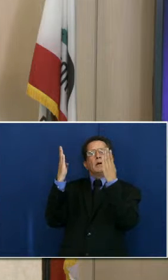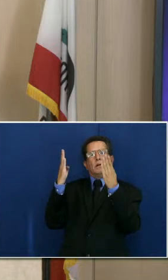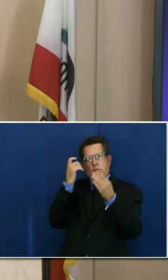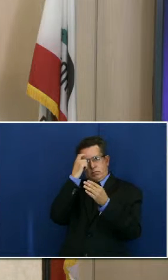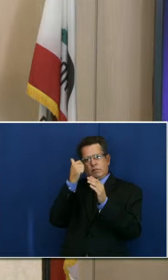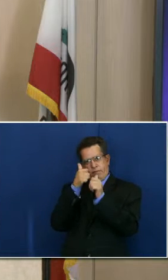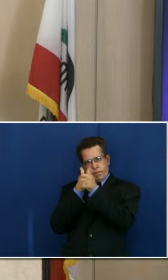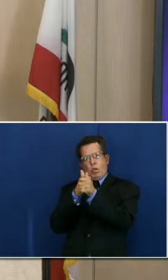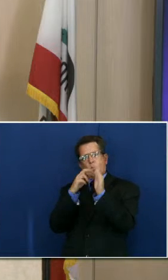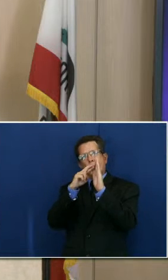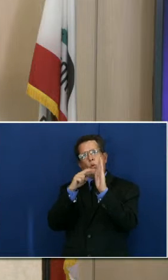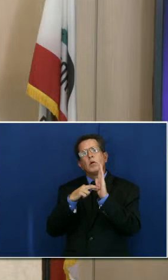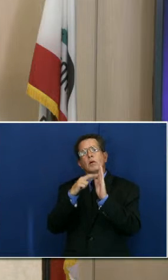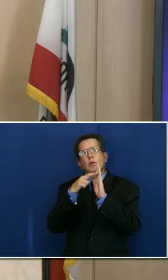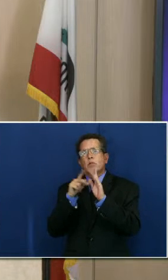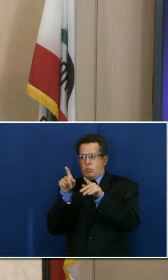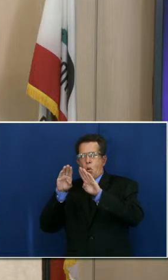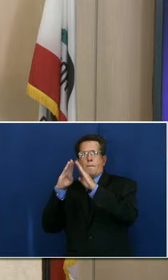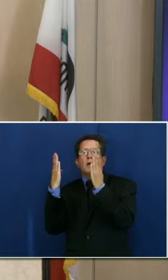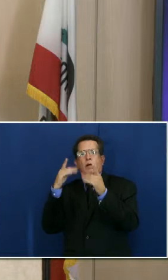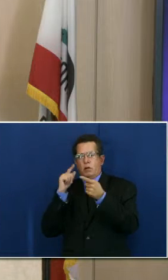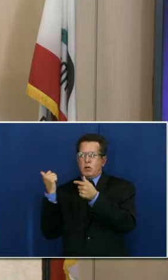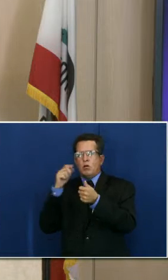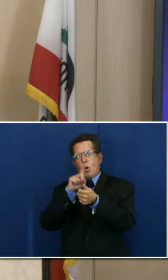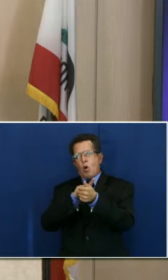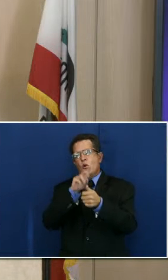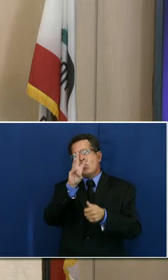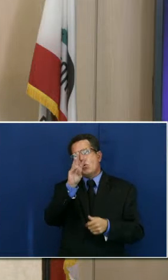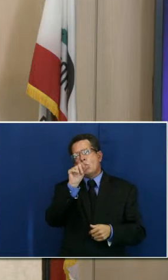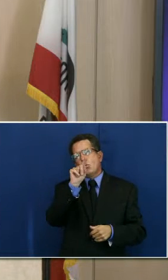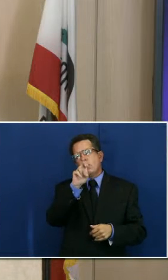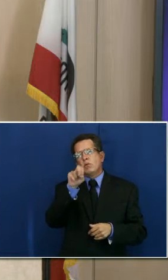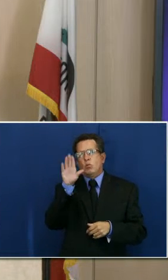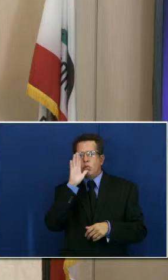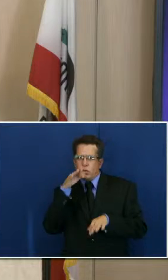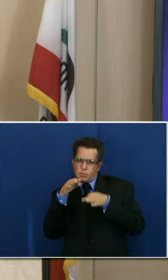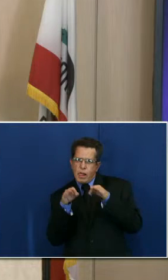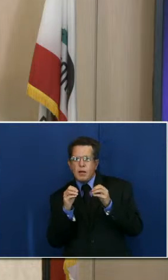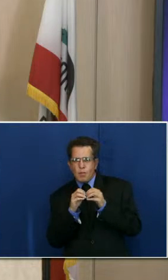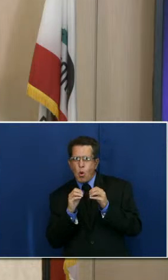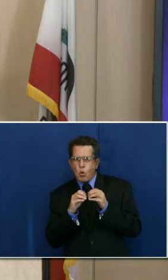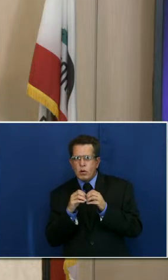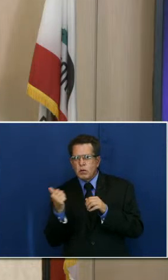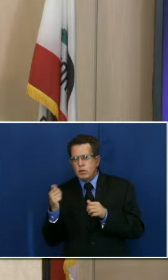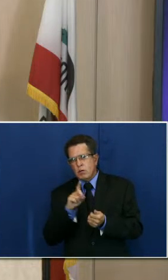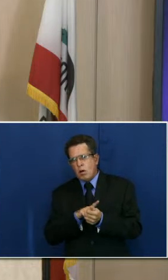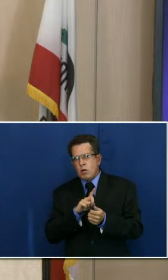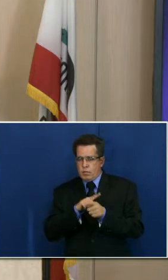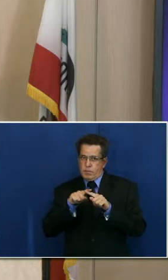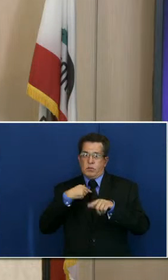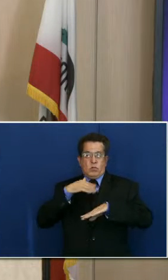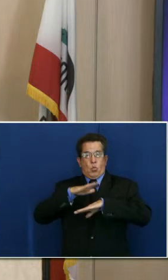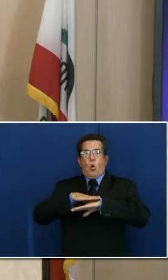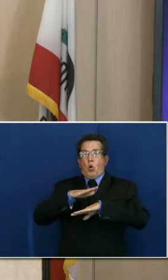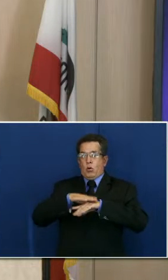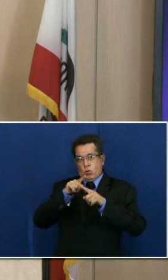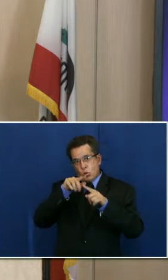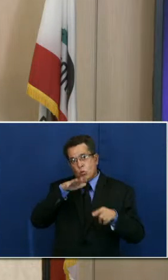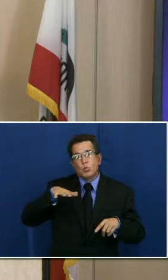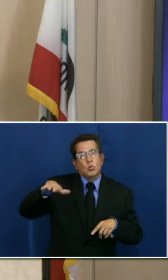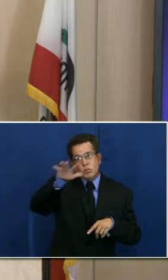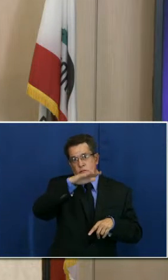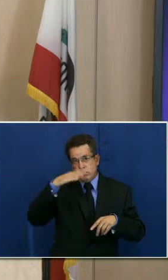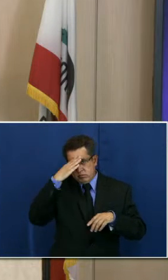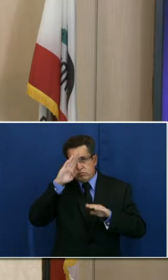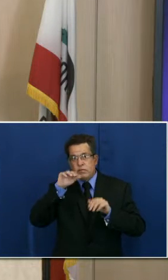certain restrictions. Dr. Wooten's going to go into more detail on this soon, but again, we caution that we could fall